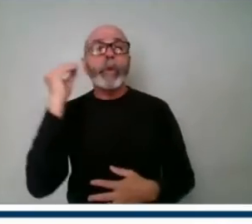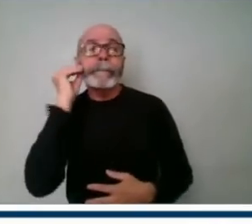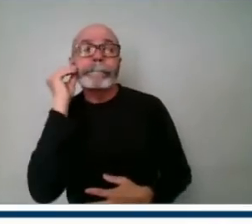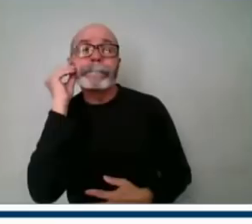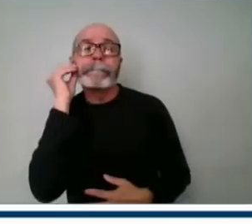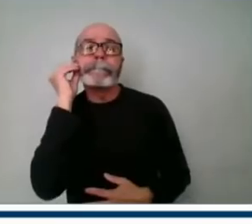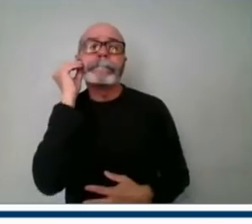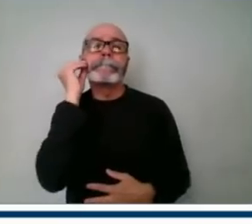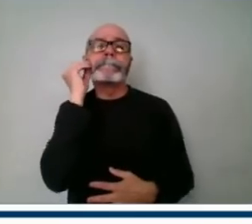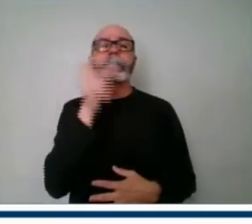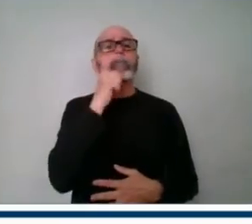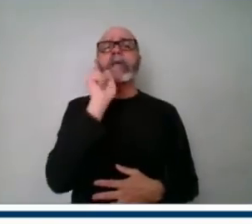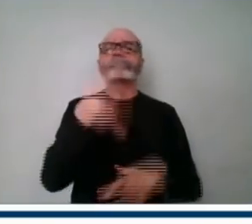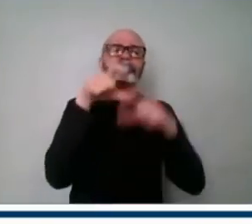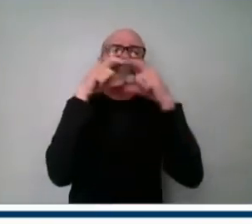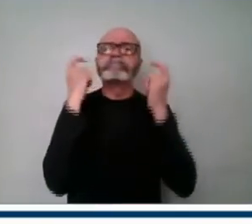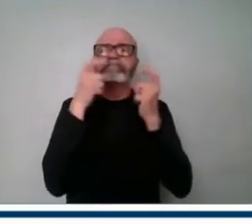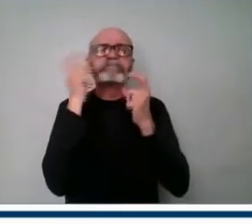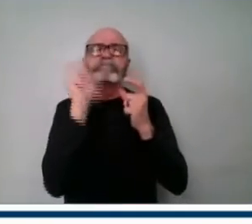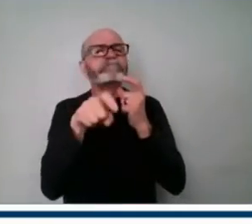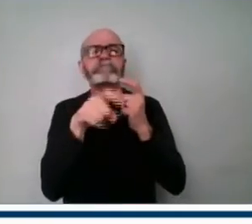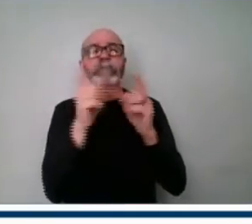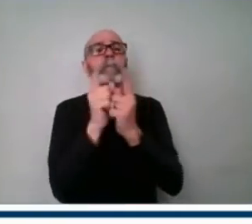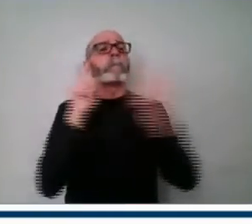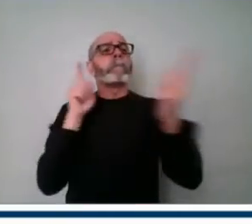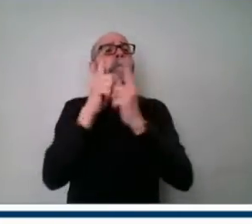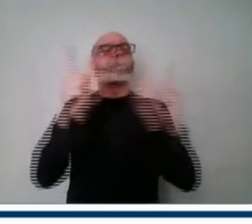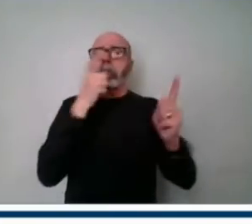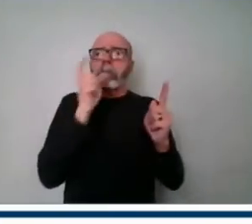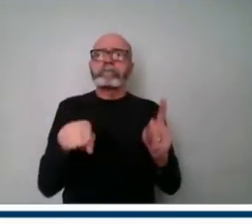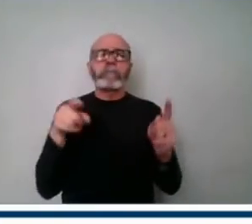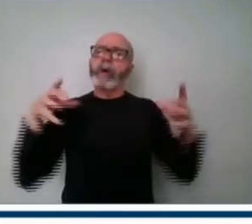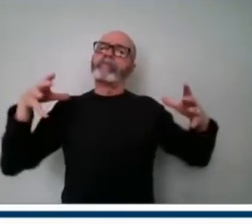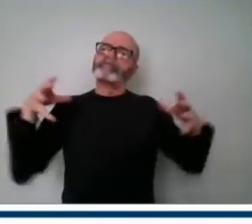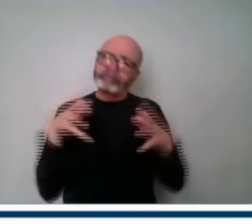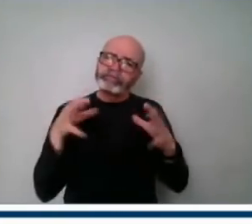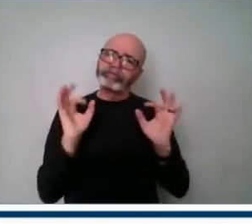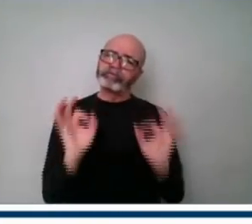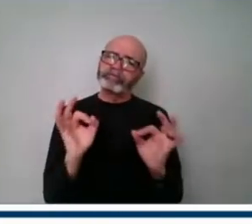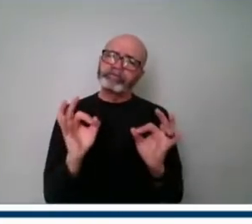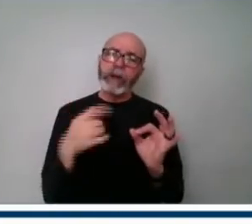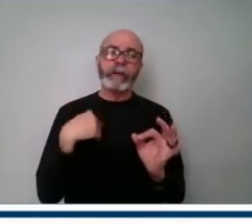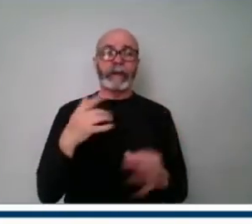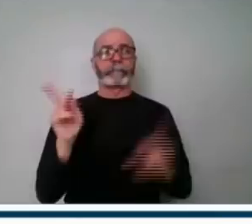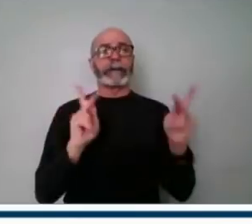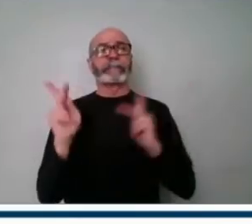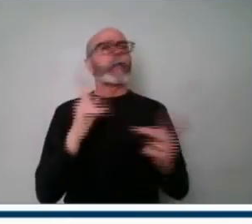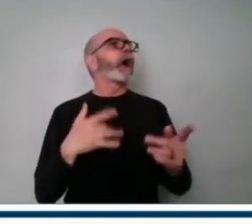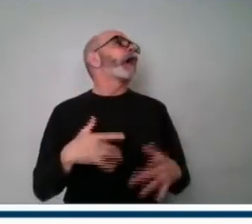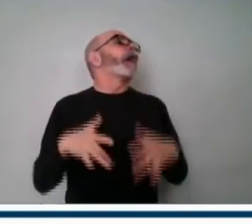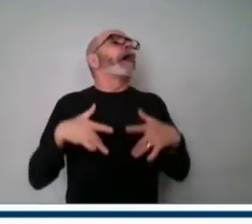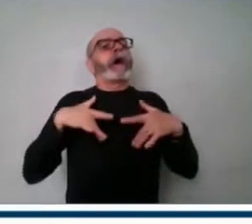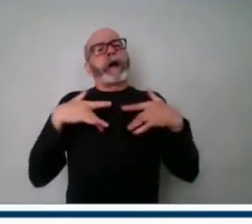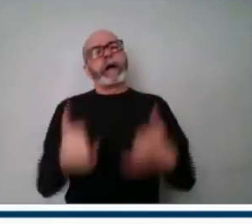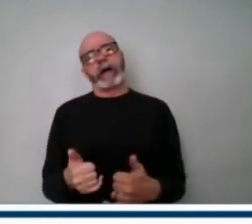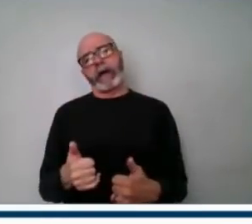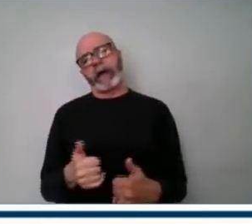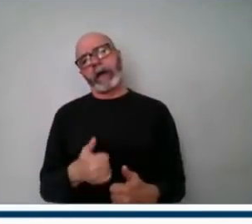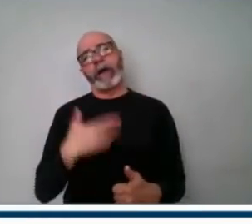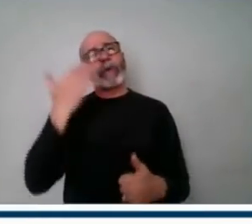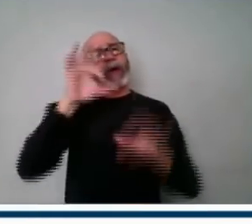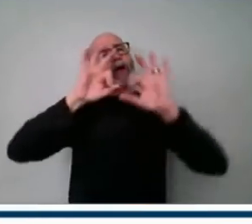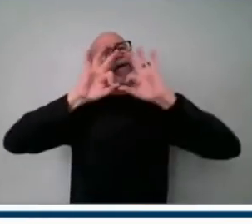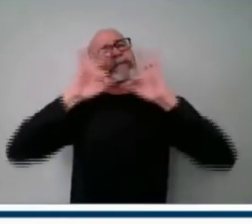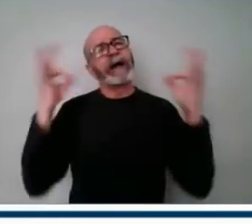maintaining physical distancing. I know this is especially welcome news for large families. So starting tomorrow morning, you can